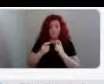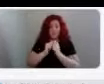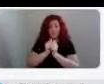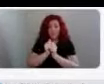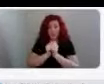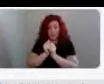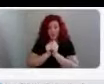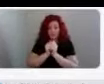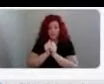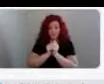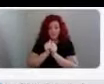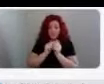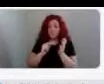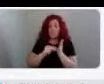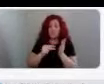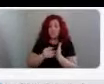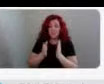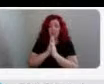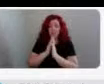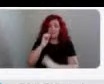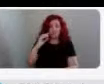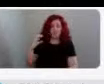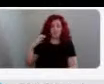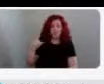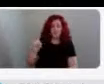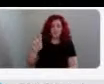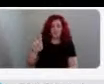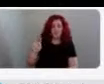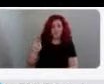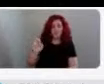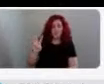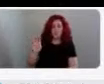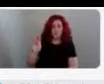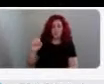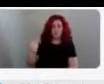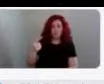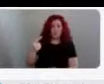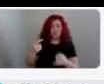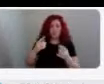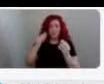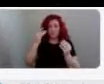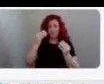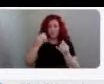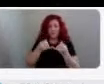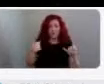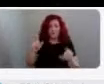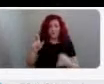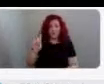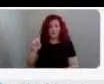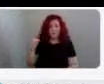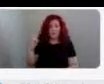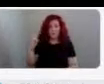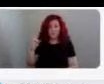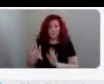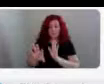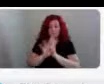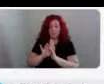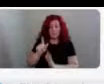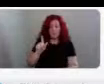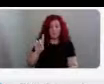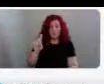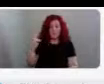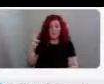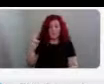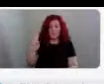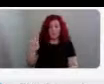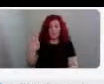therefore i would ask for the chair dr newberg to reconsider the boundaries of ld17 and choose ld17